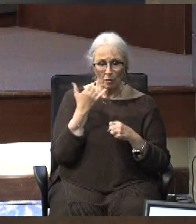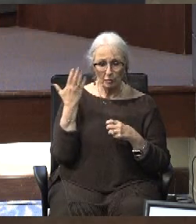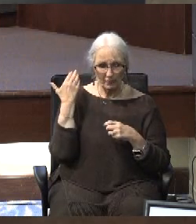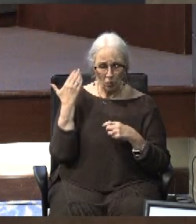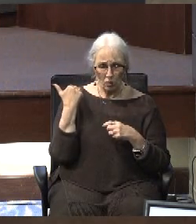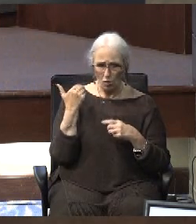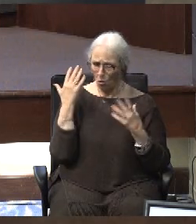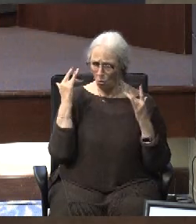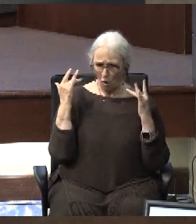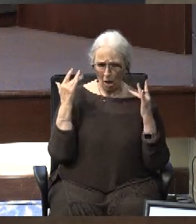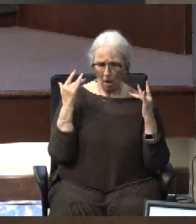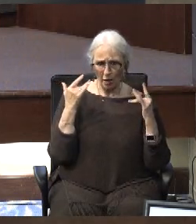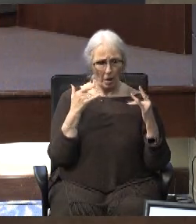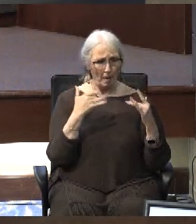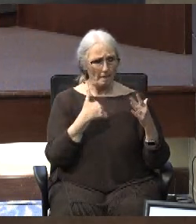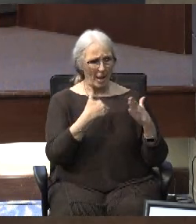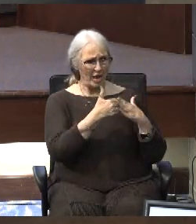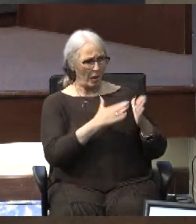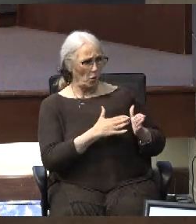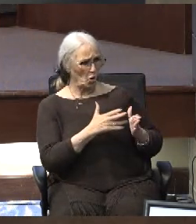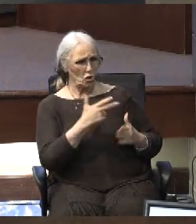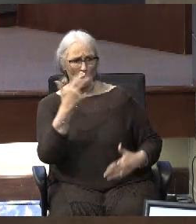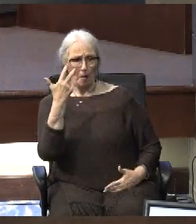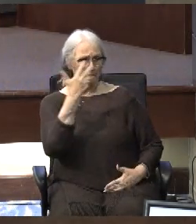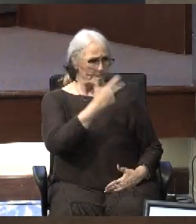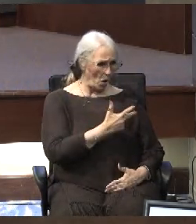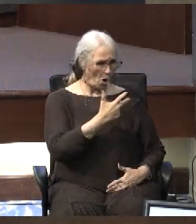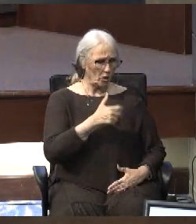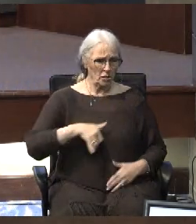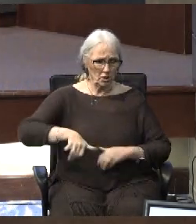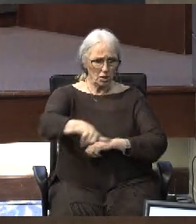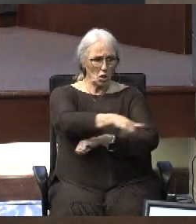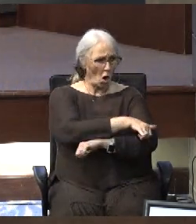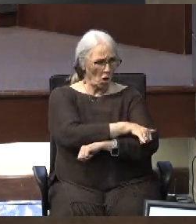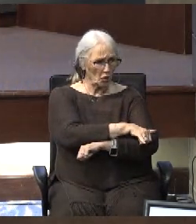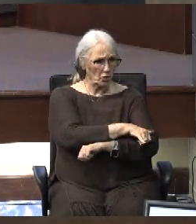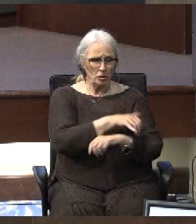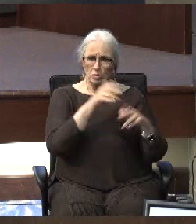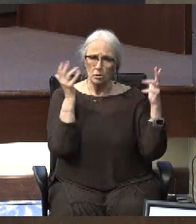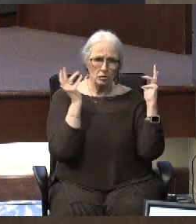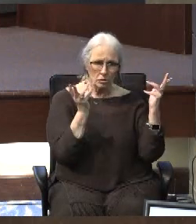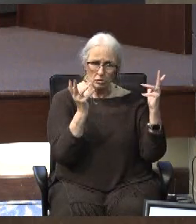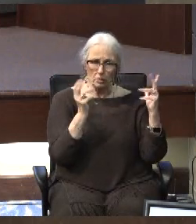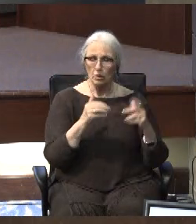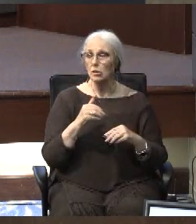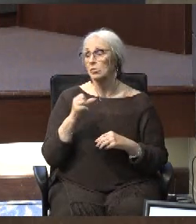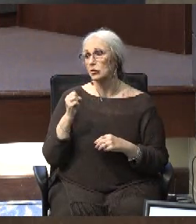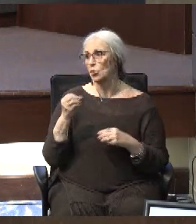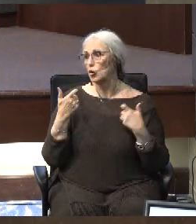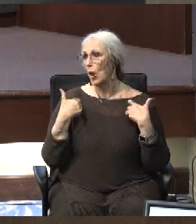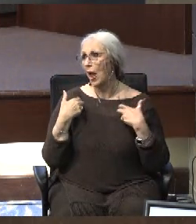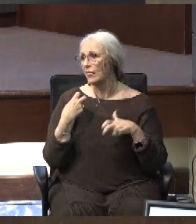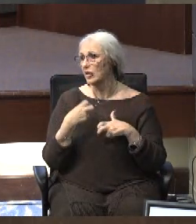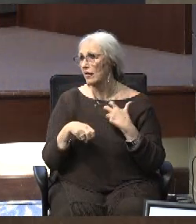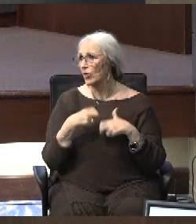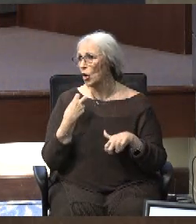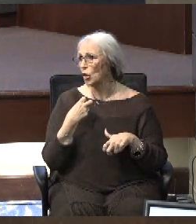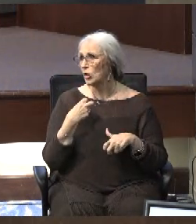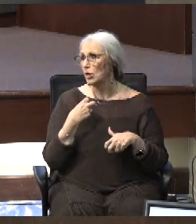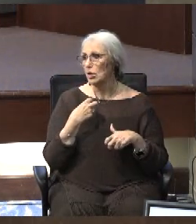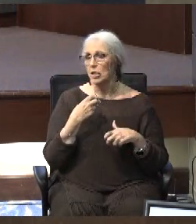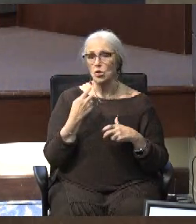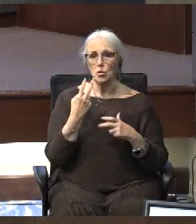is, why is my neighbor continuing to park his car on his yard? And so there is that difficulty that y'all get kind